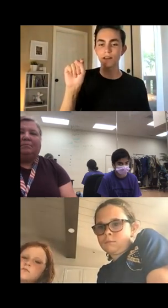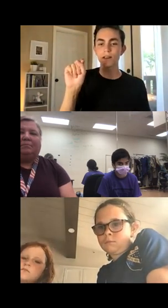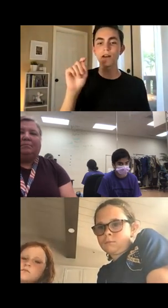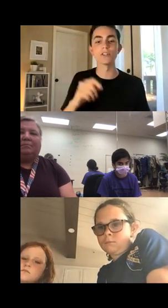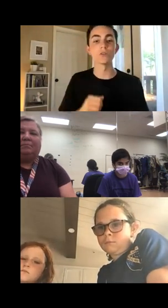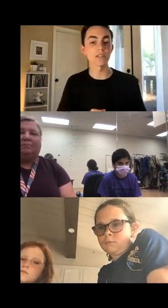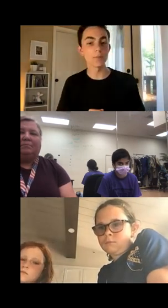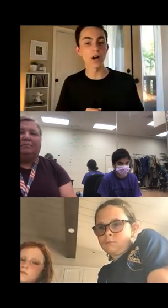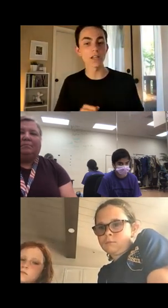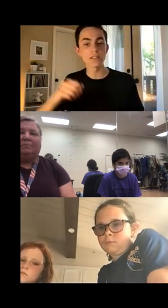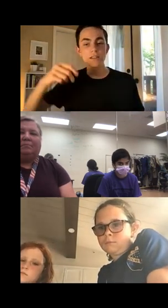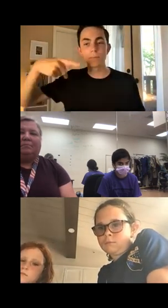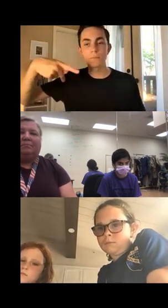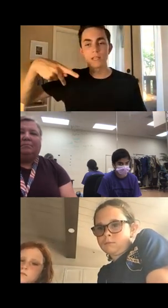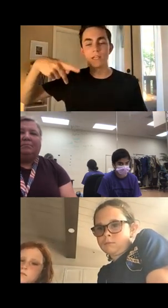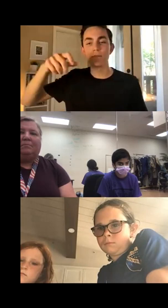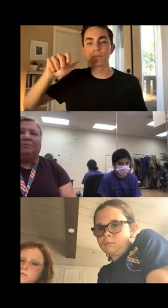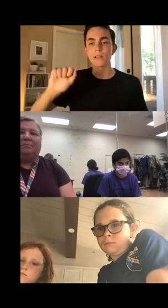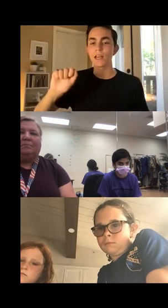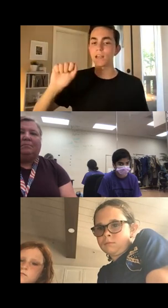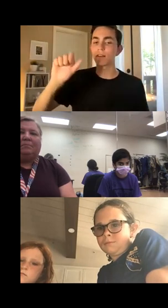J-E-T-T. I'll do a slight pause,